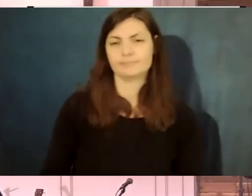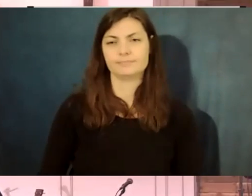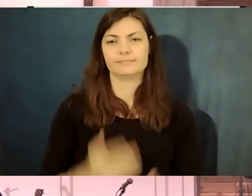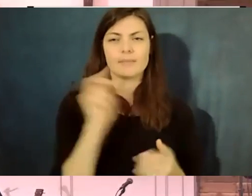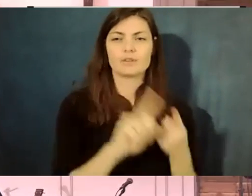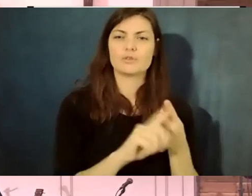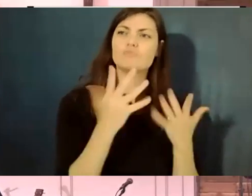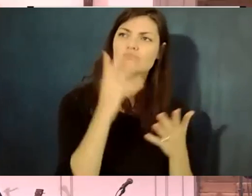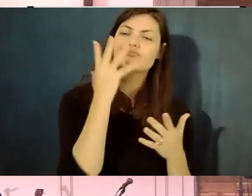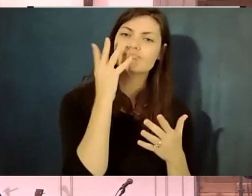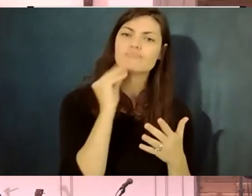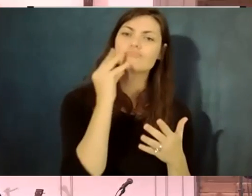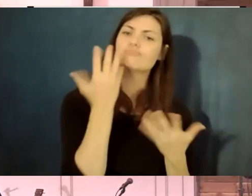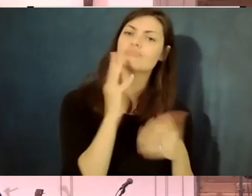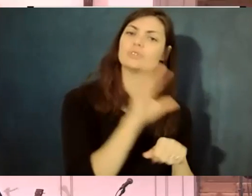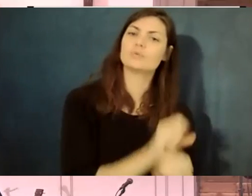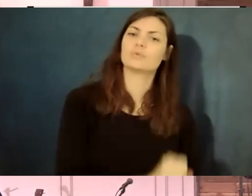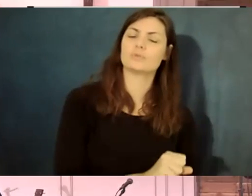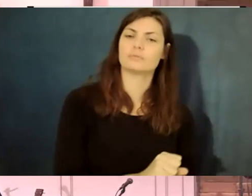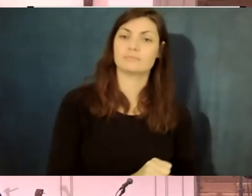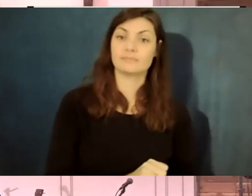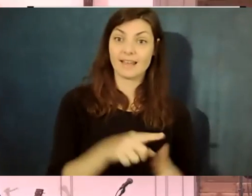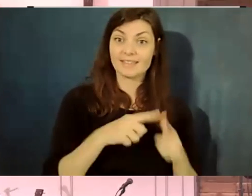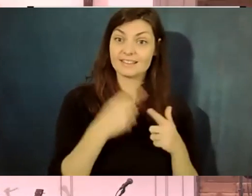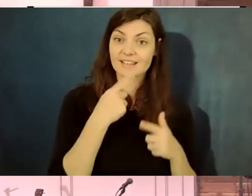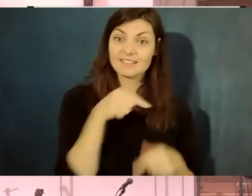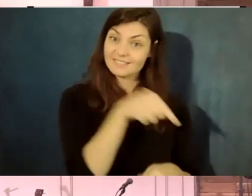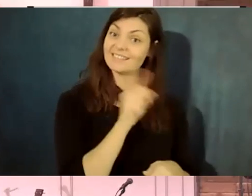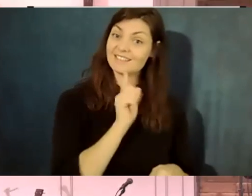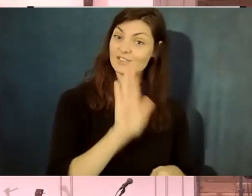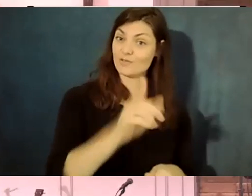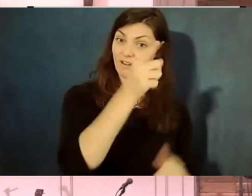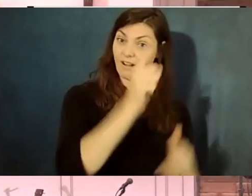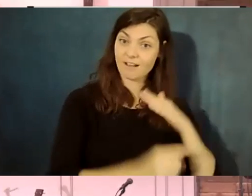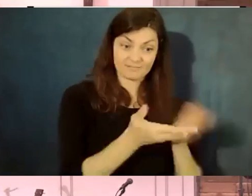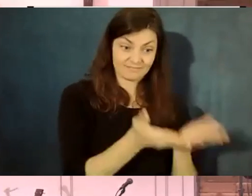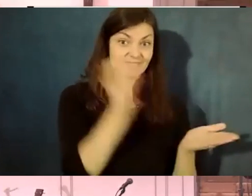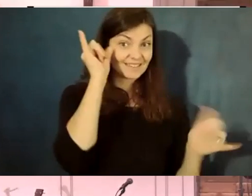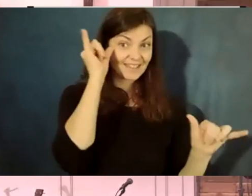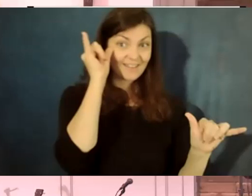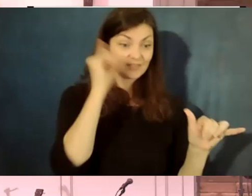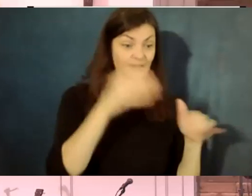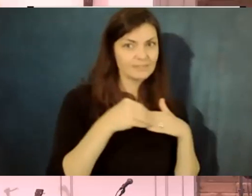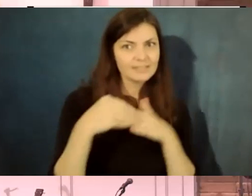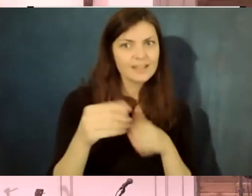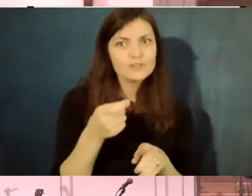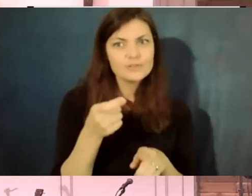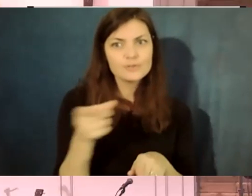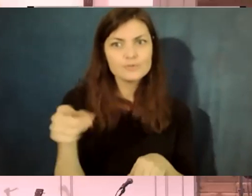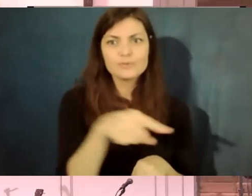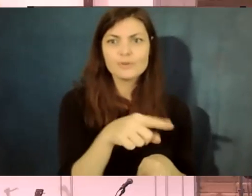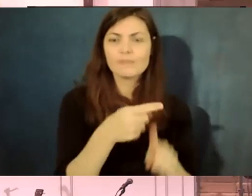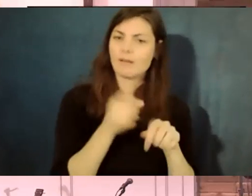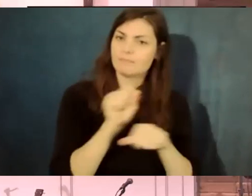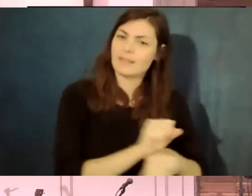And they said, this is your God that brought you out of the land of Egypt. This is your God.